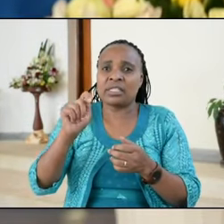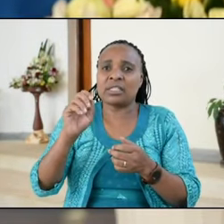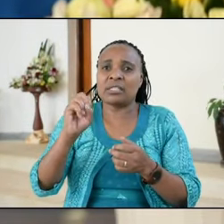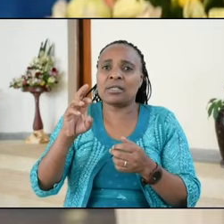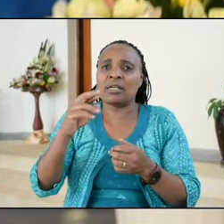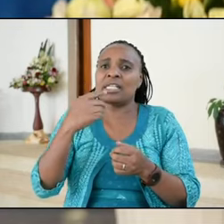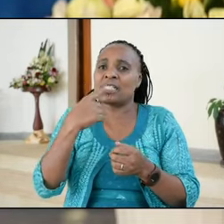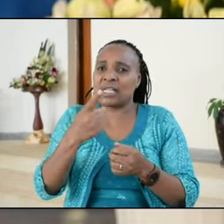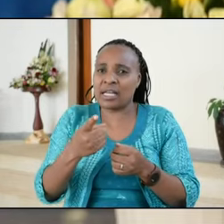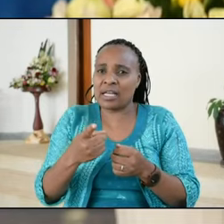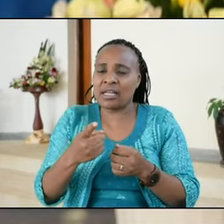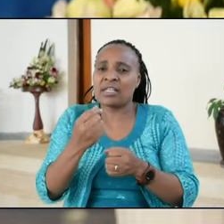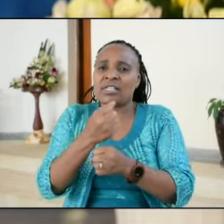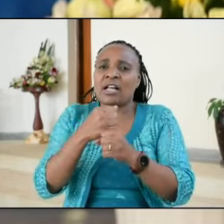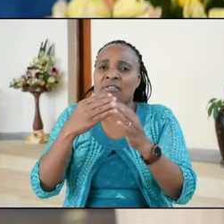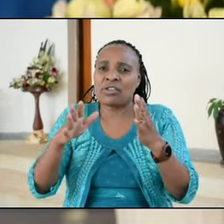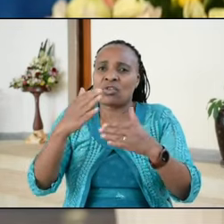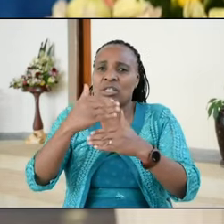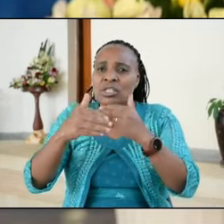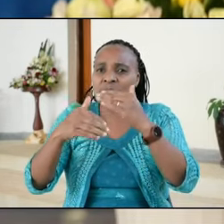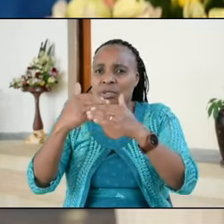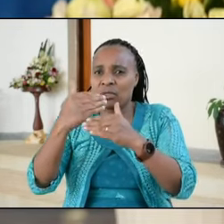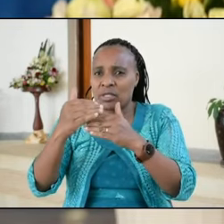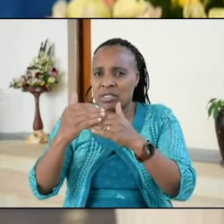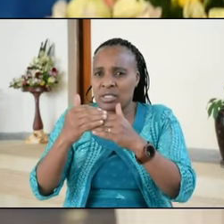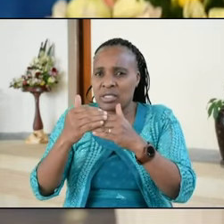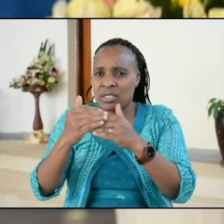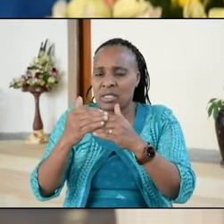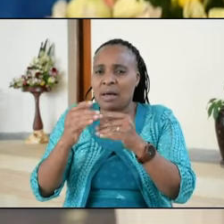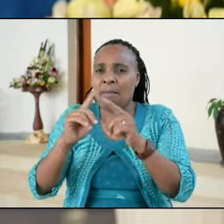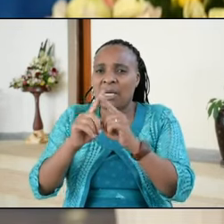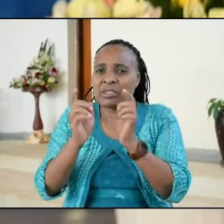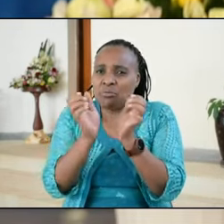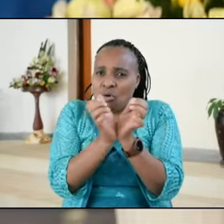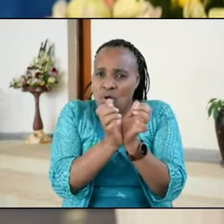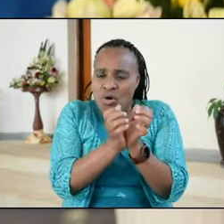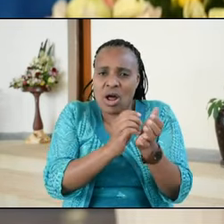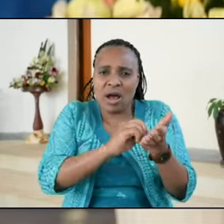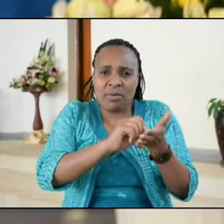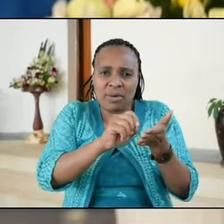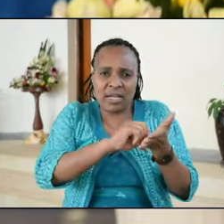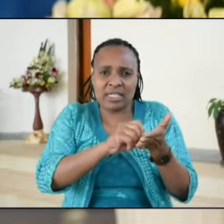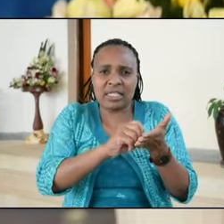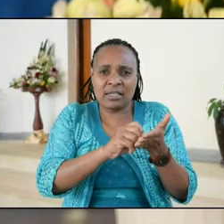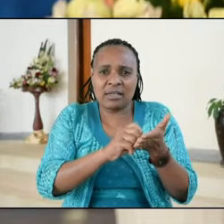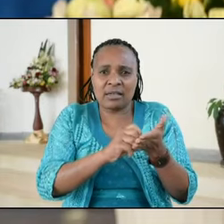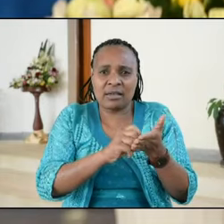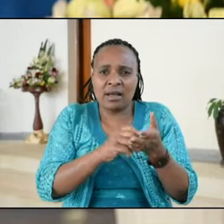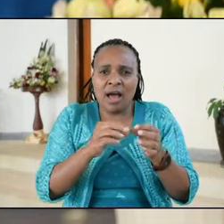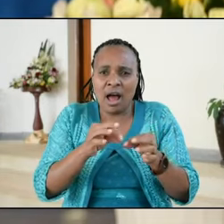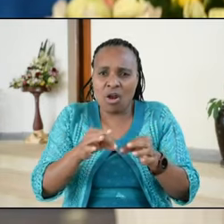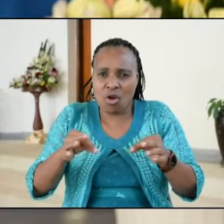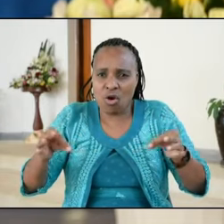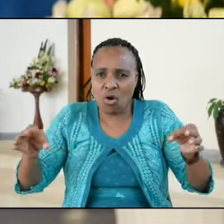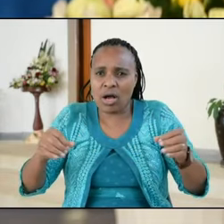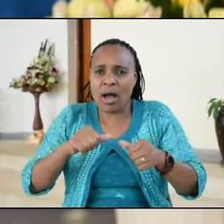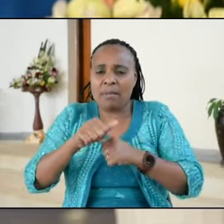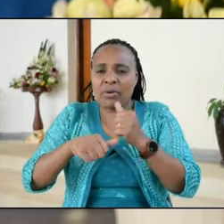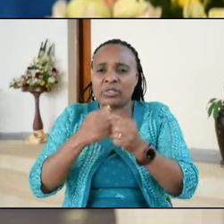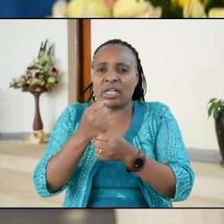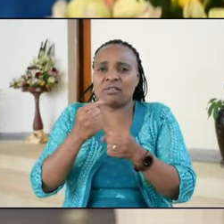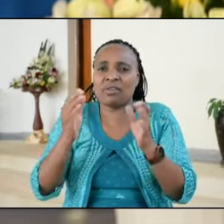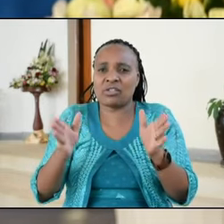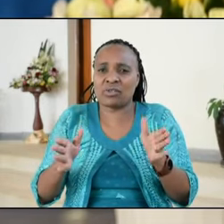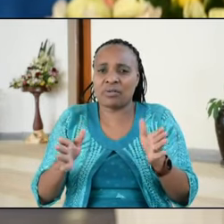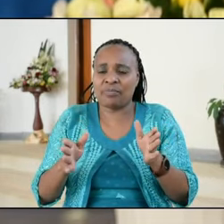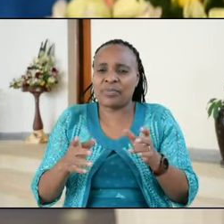salvation is real, it's factual. And Paul has written a lot about salvation. But